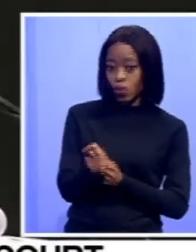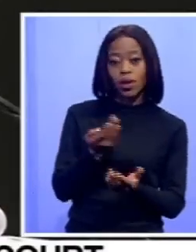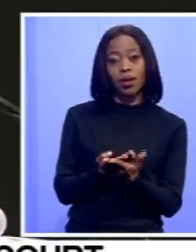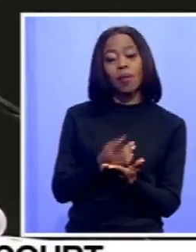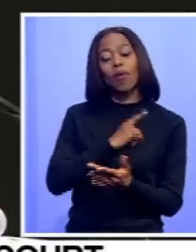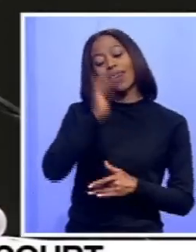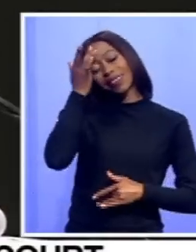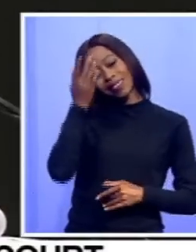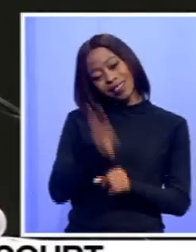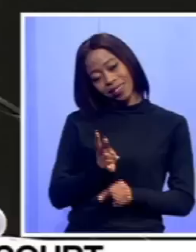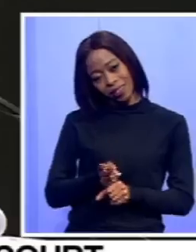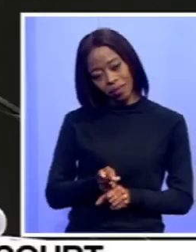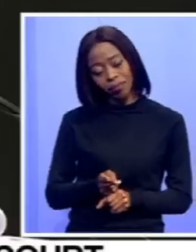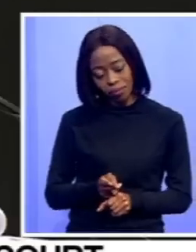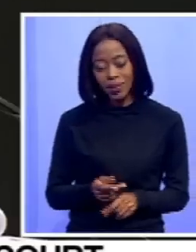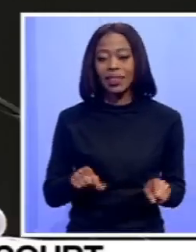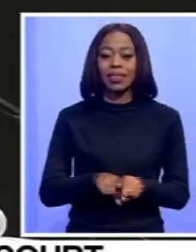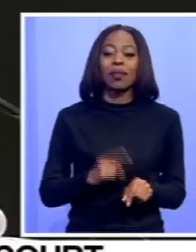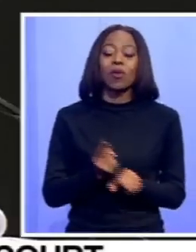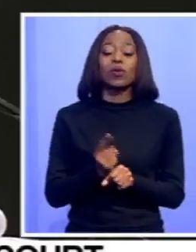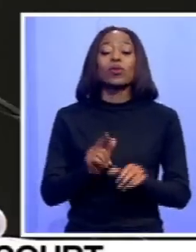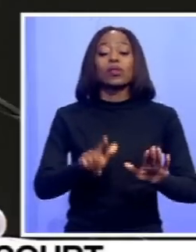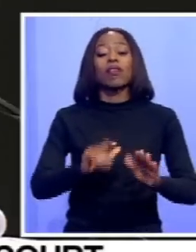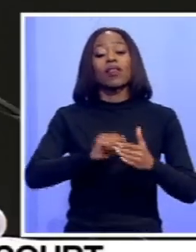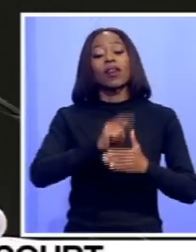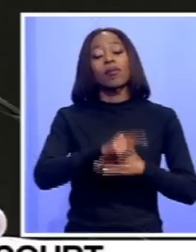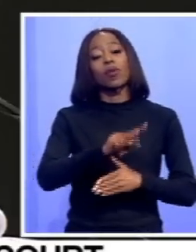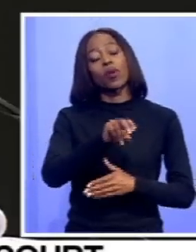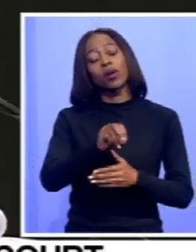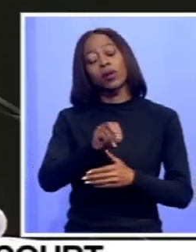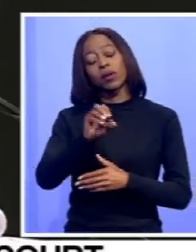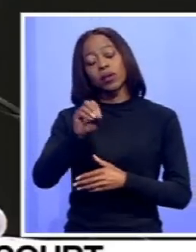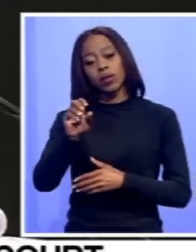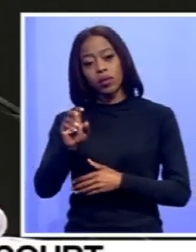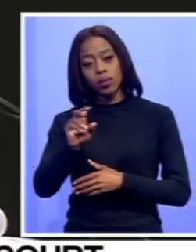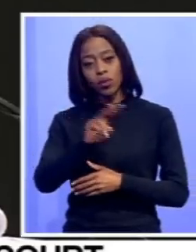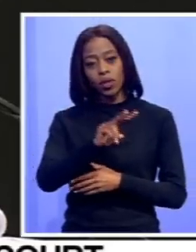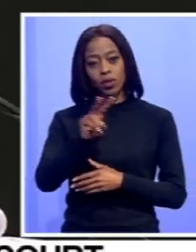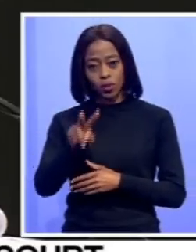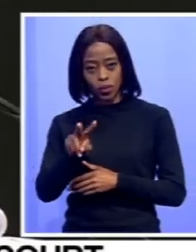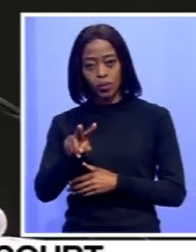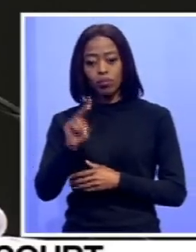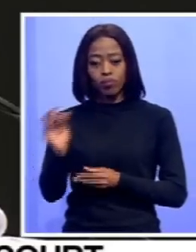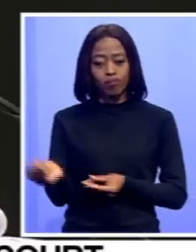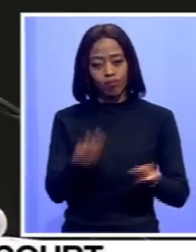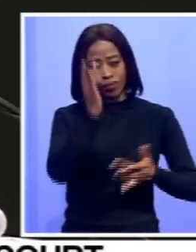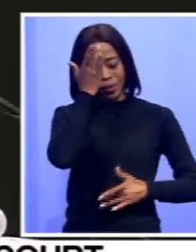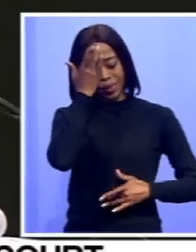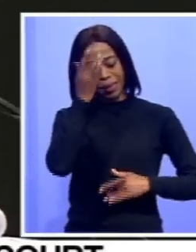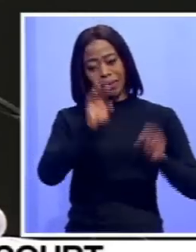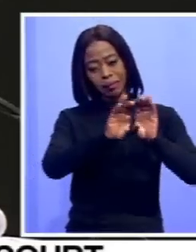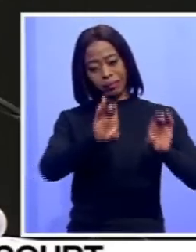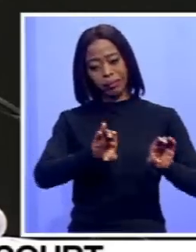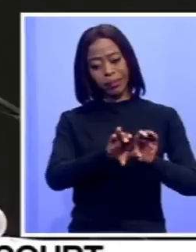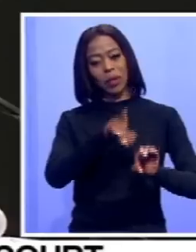again sick. Similarly, on 7 April 2022, she had sent a sick note to the state in which it was claimed that she had